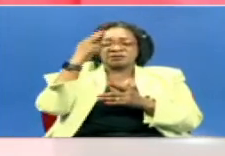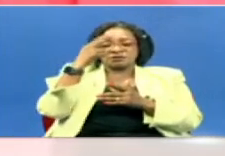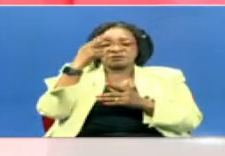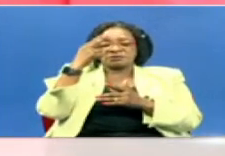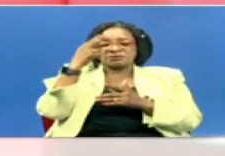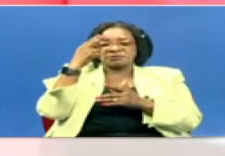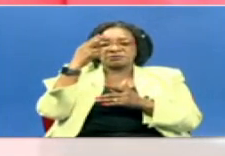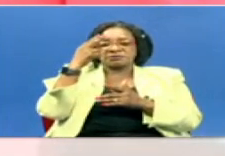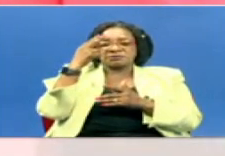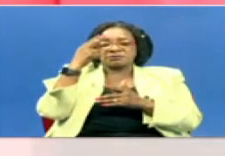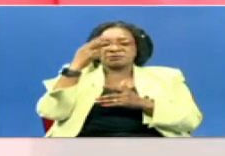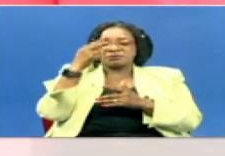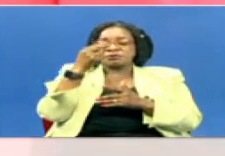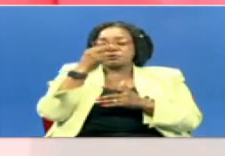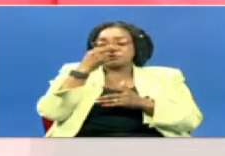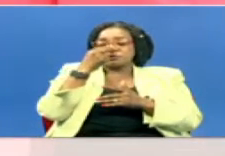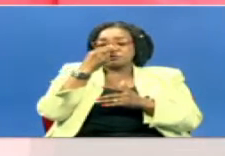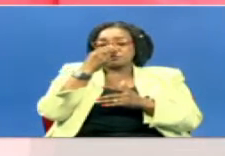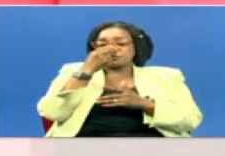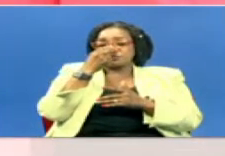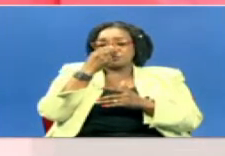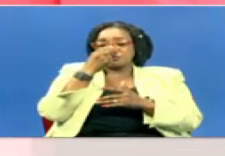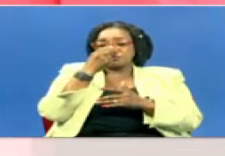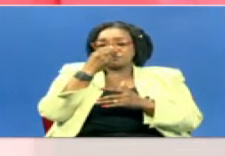the reason William Ruto is